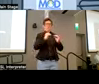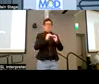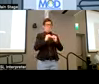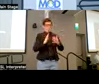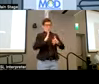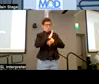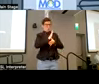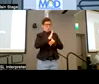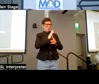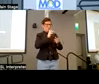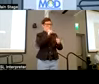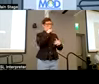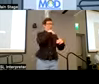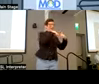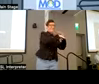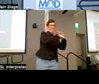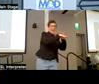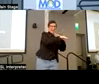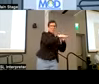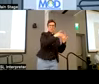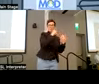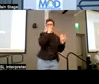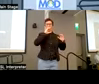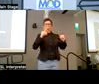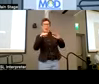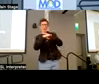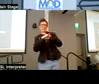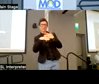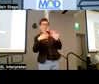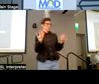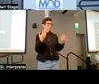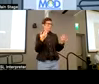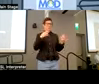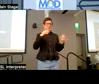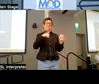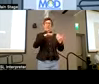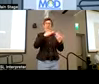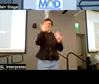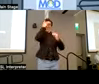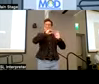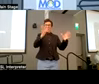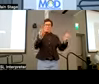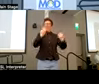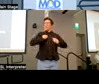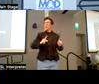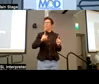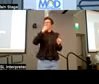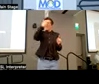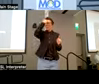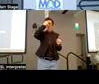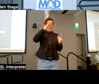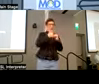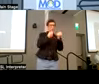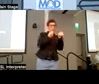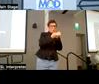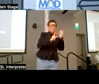about the people that needed access to state services or needed access to government, just needed to have access to live their life like